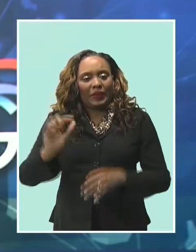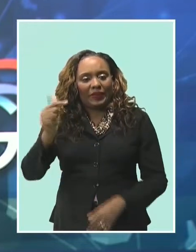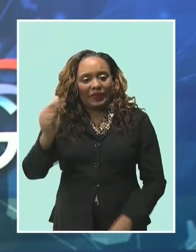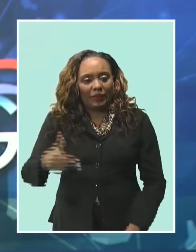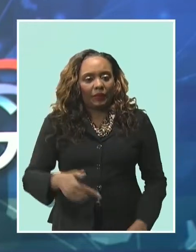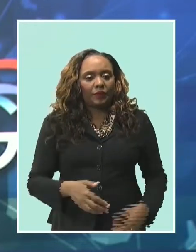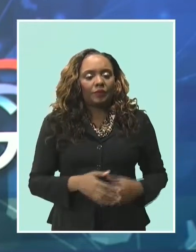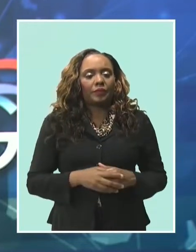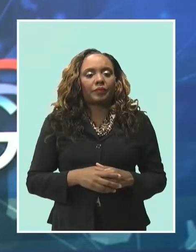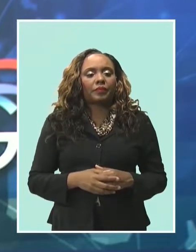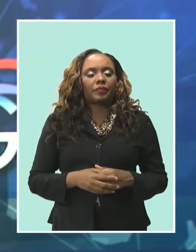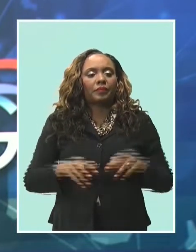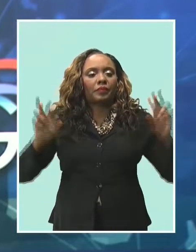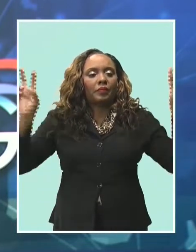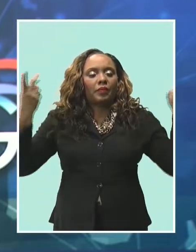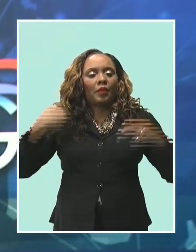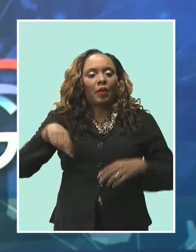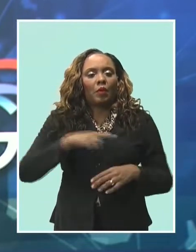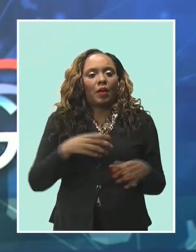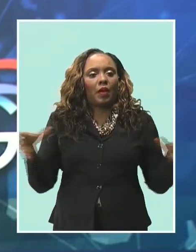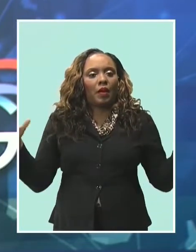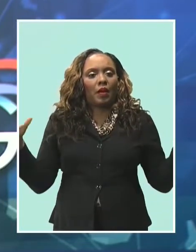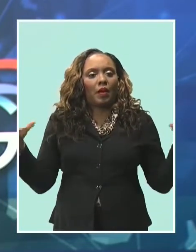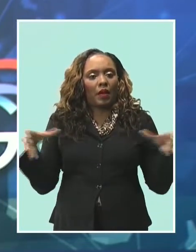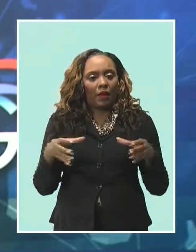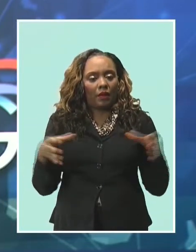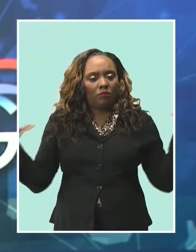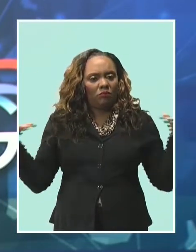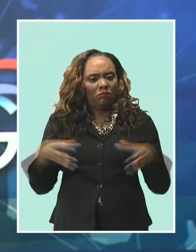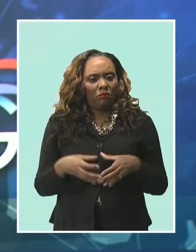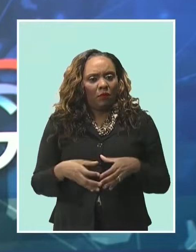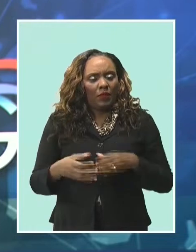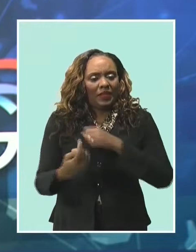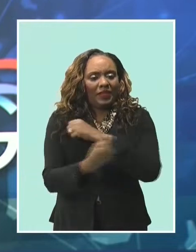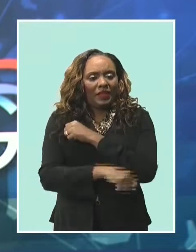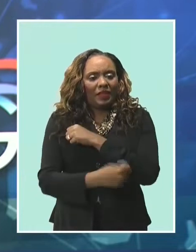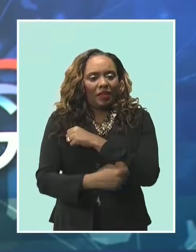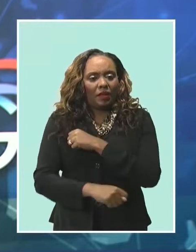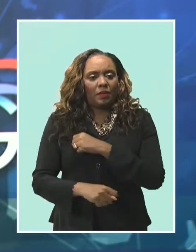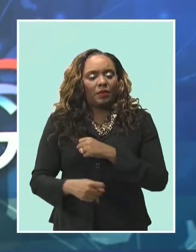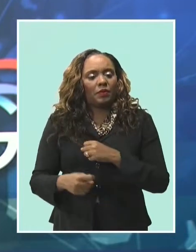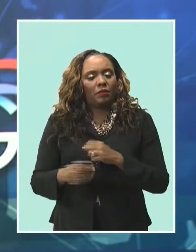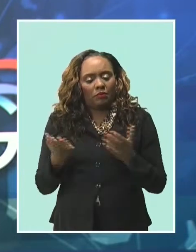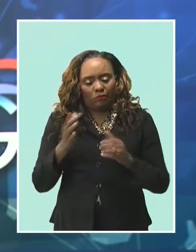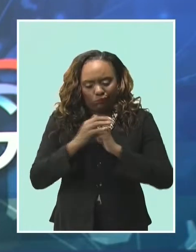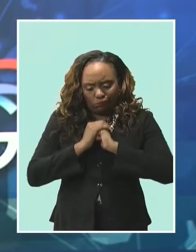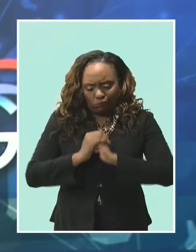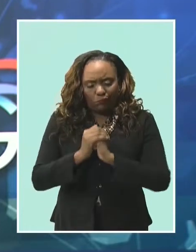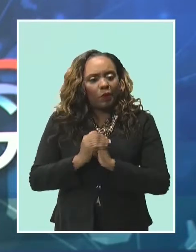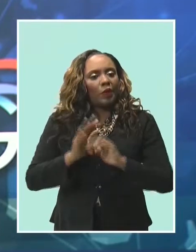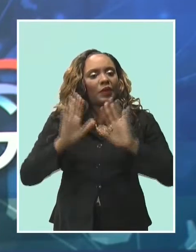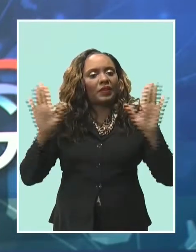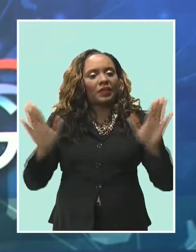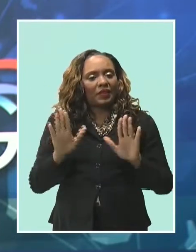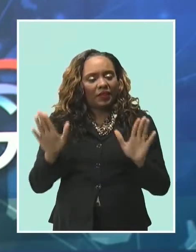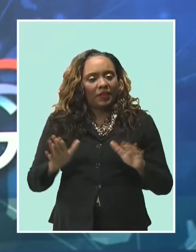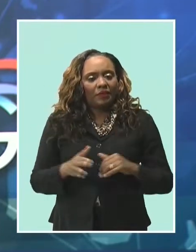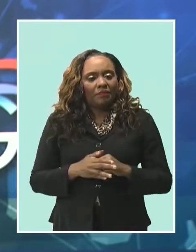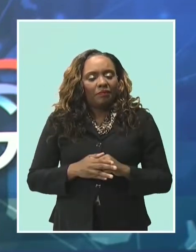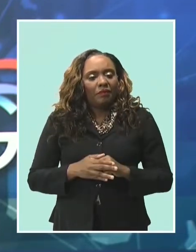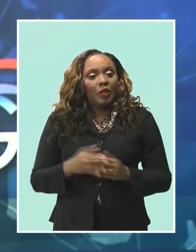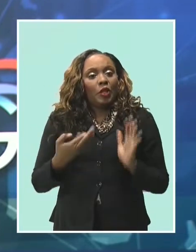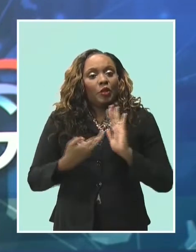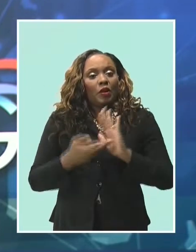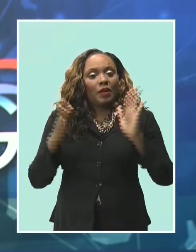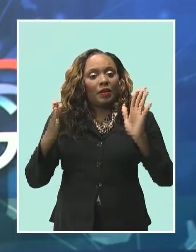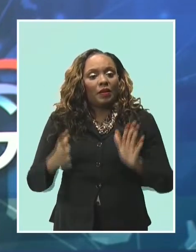turned their attention to International Women's Day on Sunday. Member of Parliament and Minister of People Empowerment, Cynthia Ford, told those